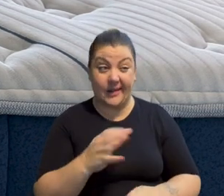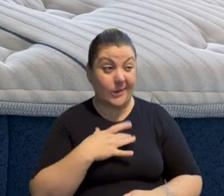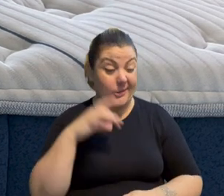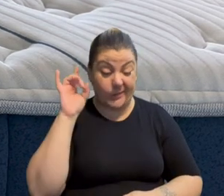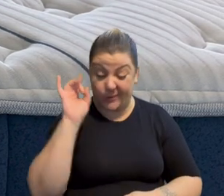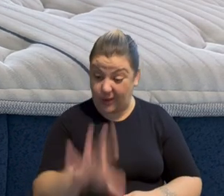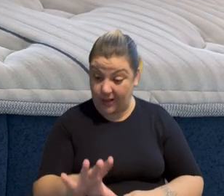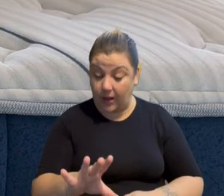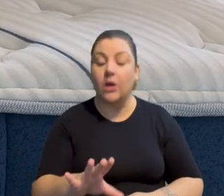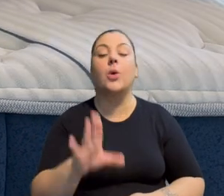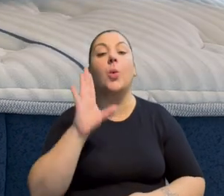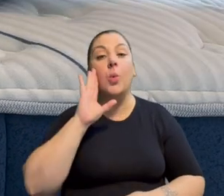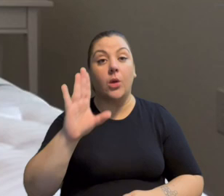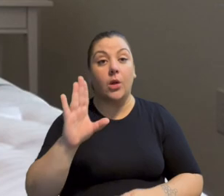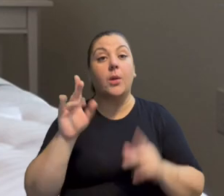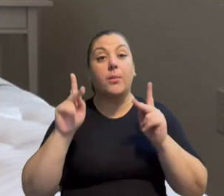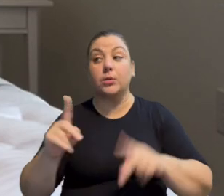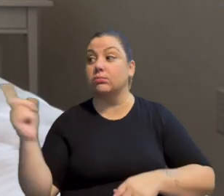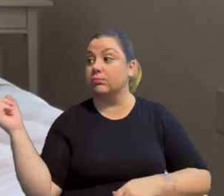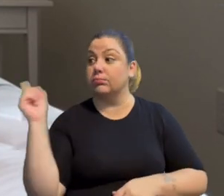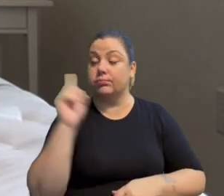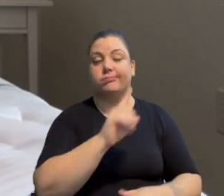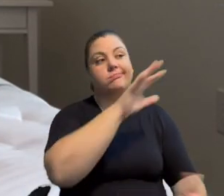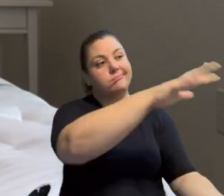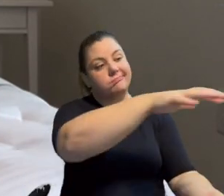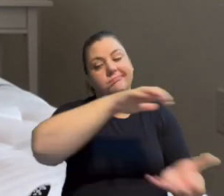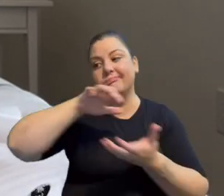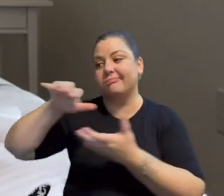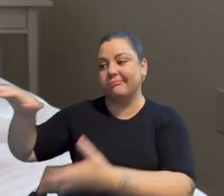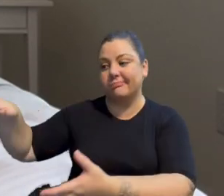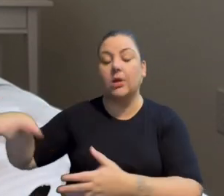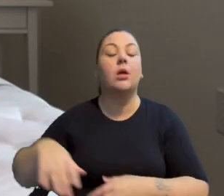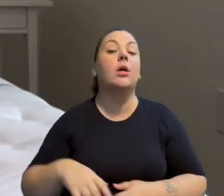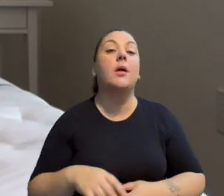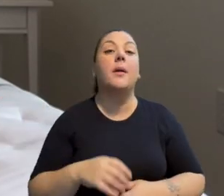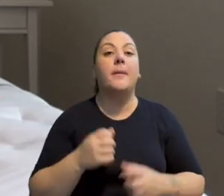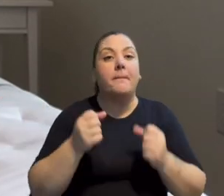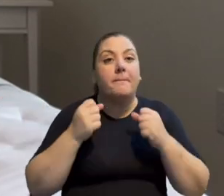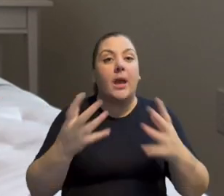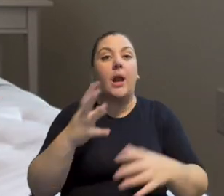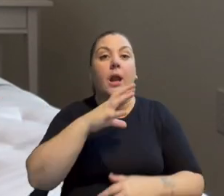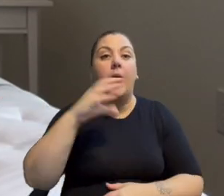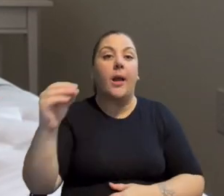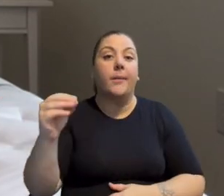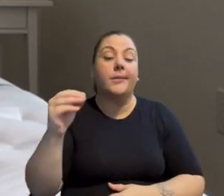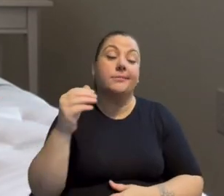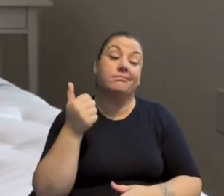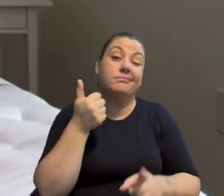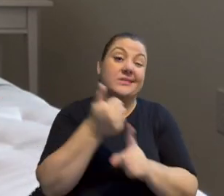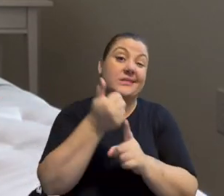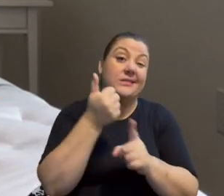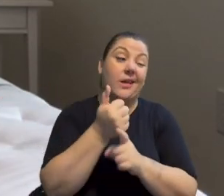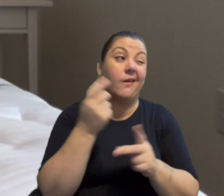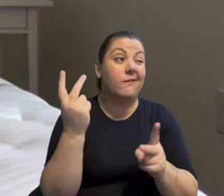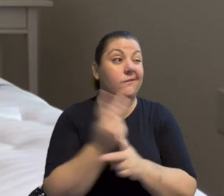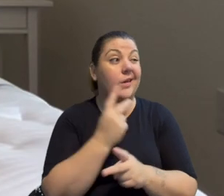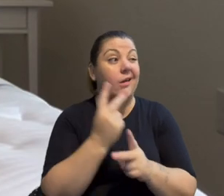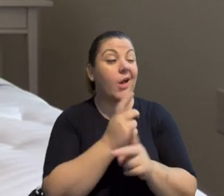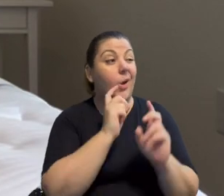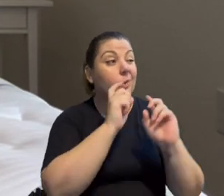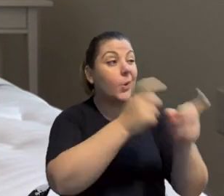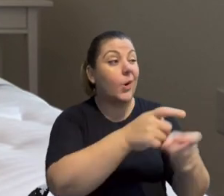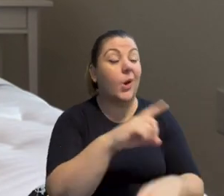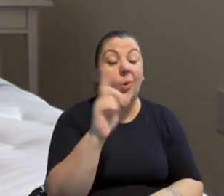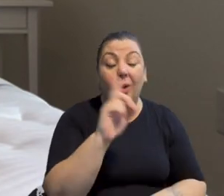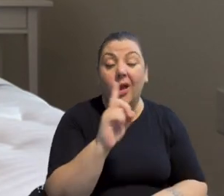come pick up the mattress. A lot of companies will tell you, oh, you have to donate the mattress. You have to figure out a place to